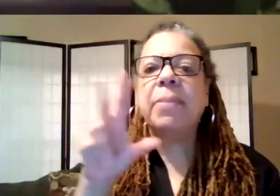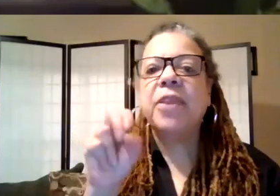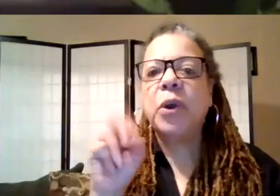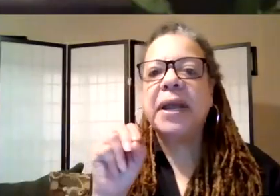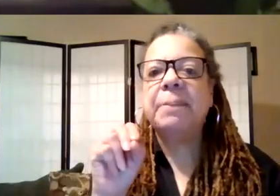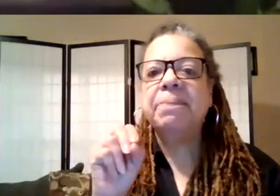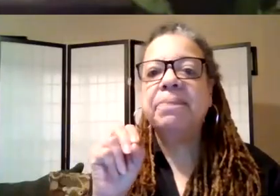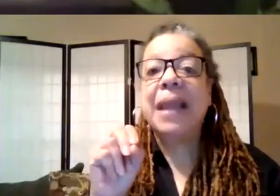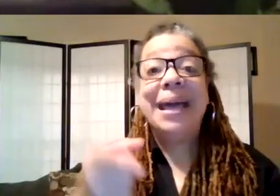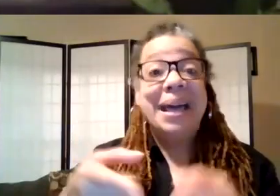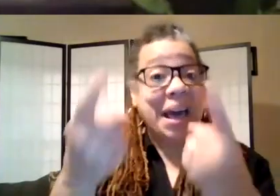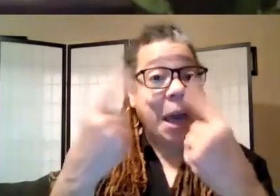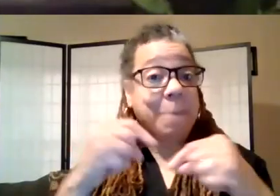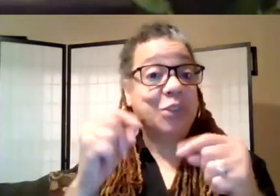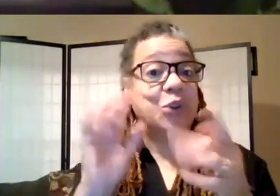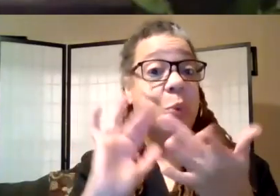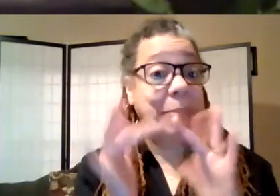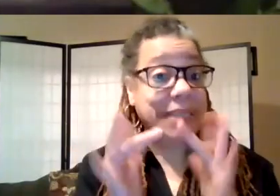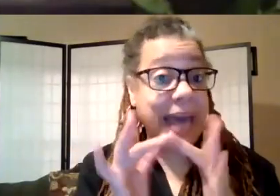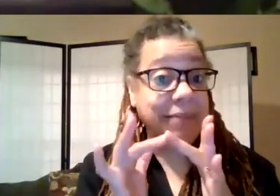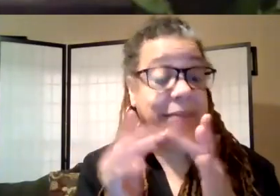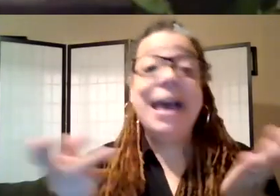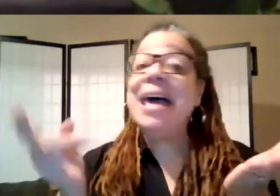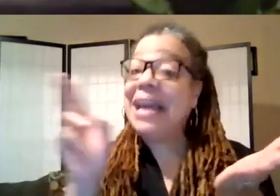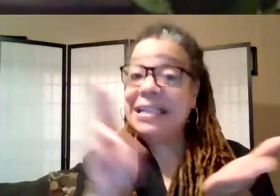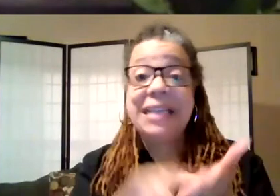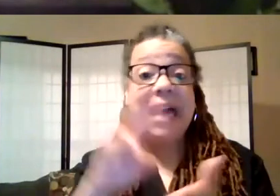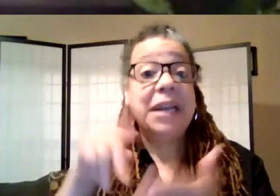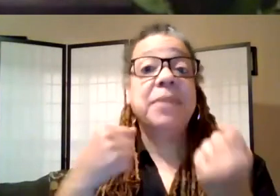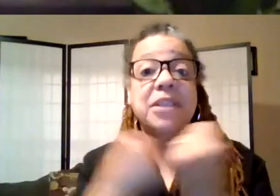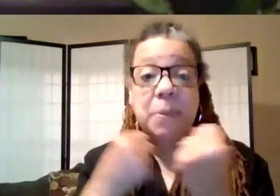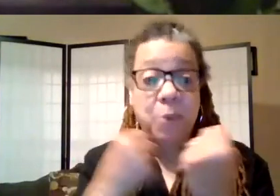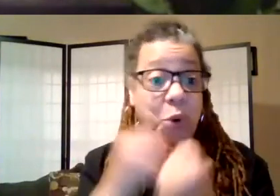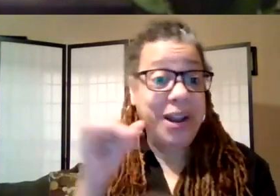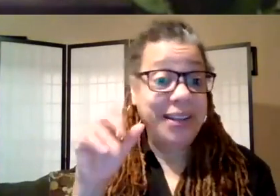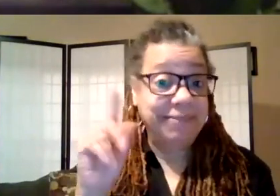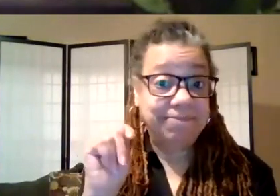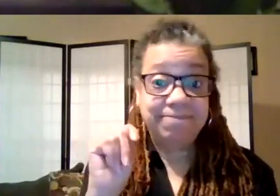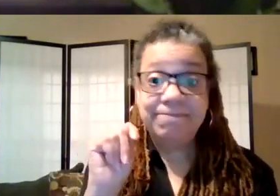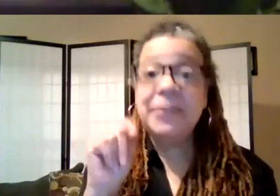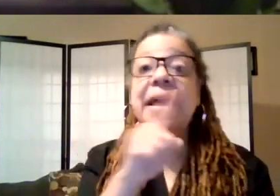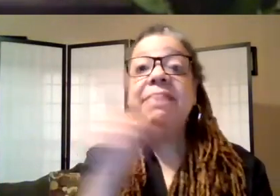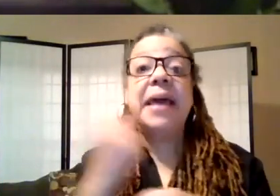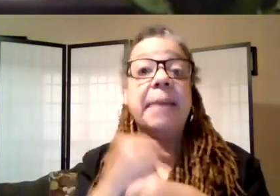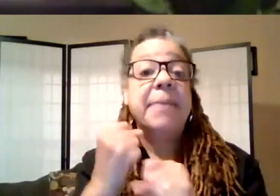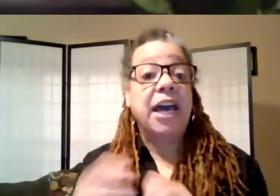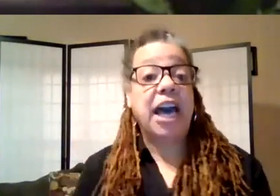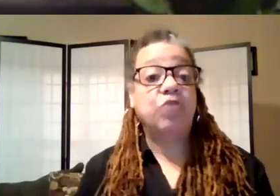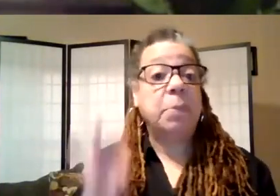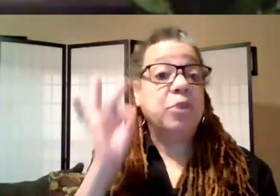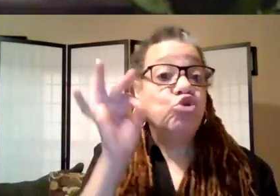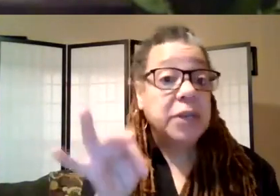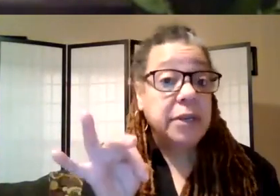They can come to the website and they can sign up to support it. They can make a contribution. They